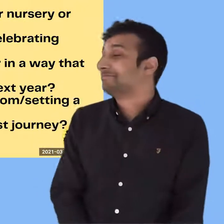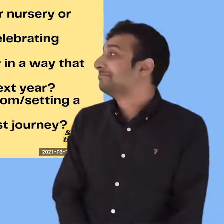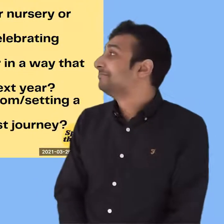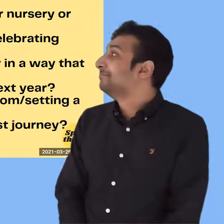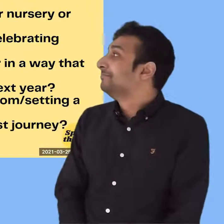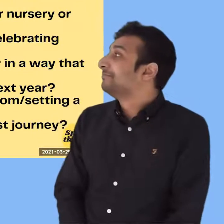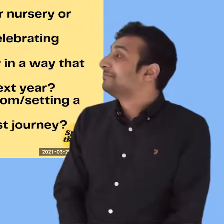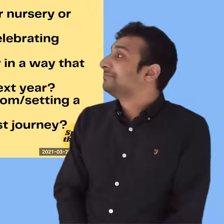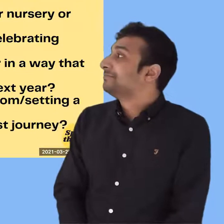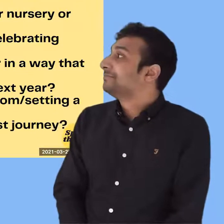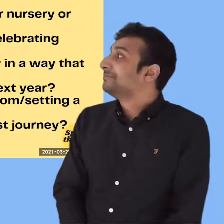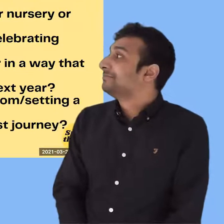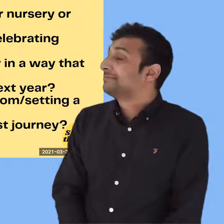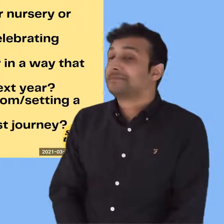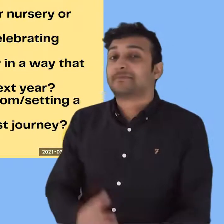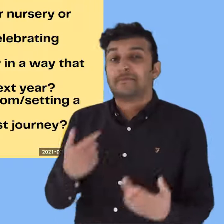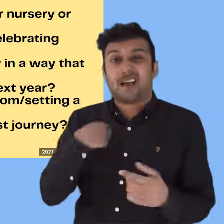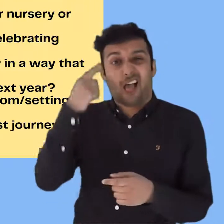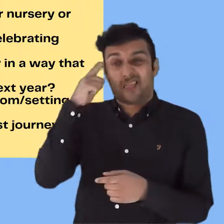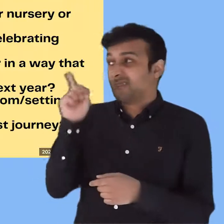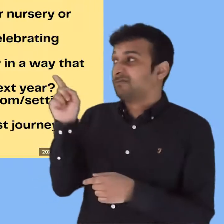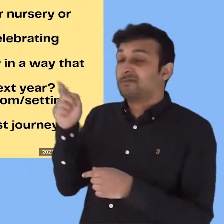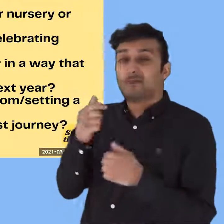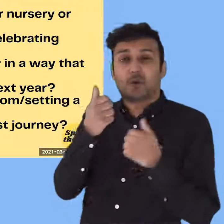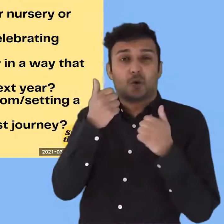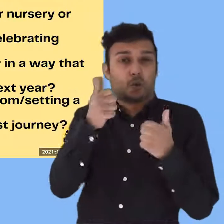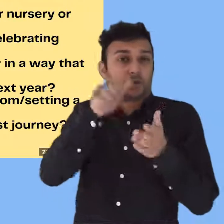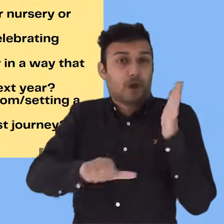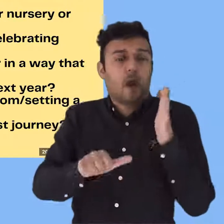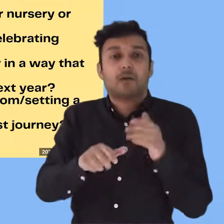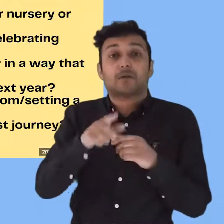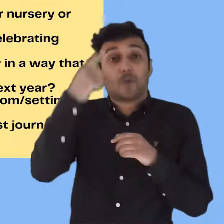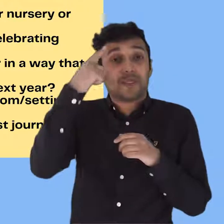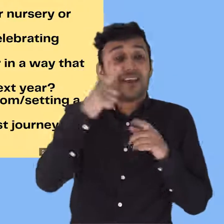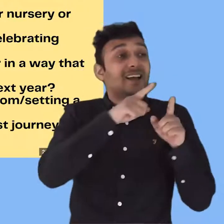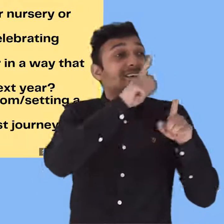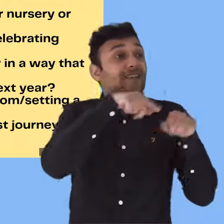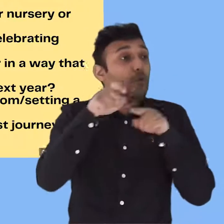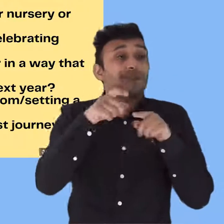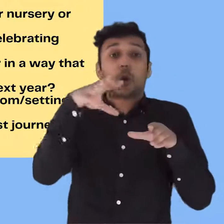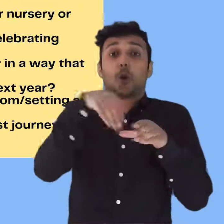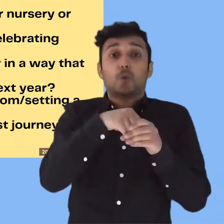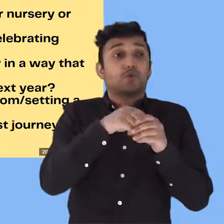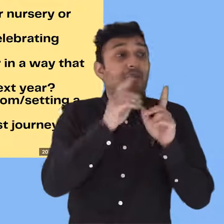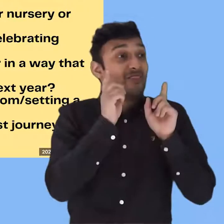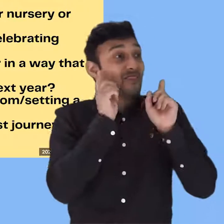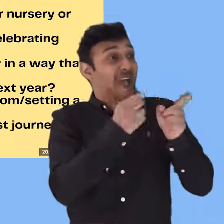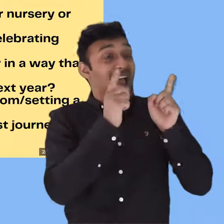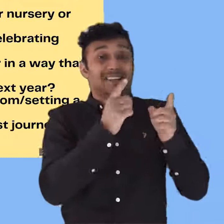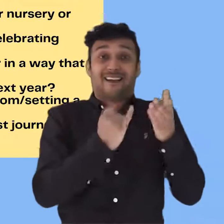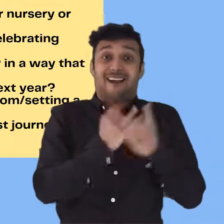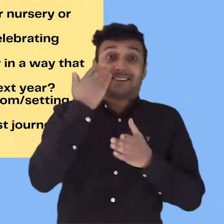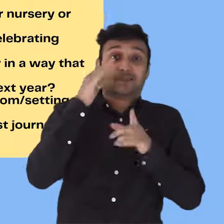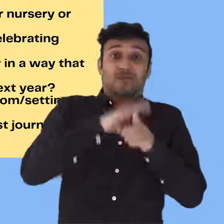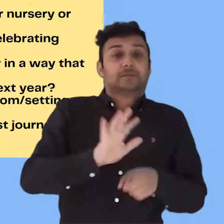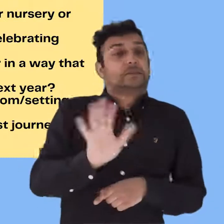inclusion is not the be all and end all of anti-racism. This is a place to start, and I know that's what I've been focusing on this session, but this is